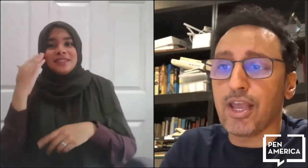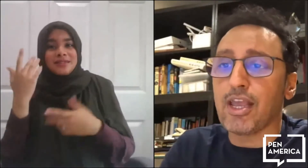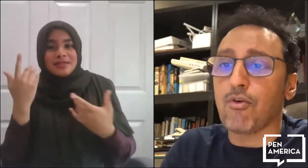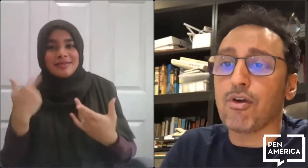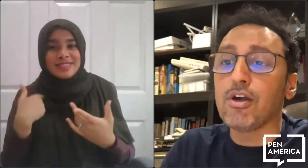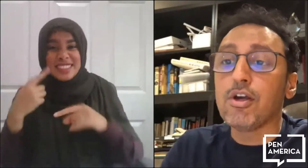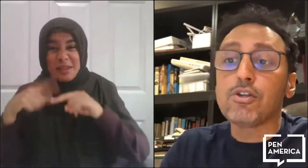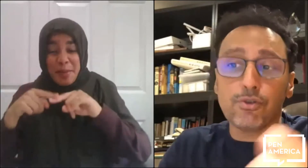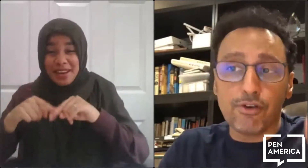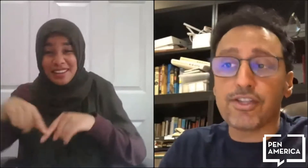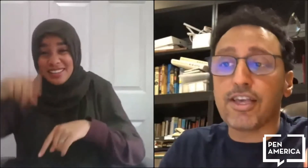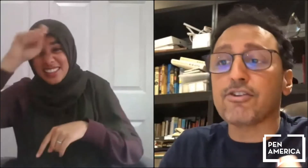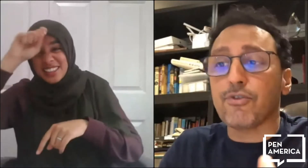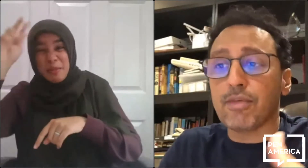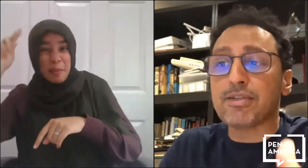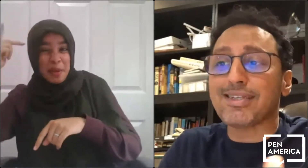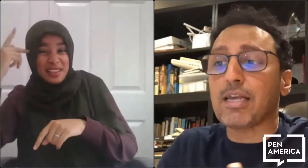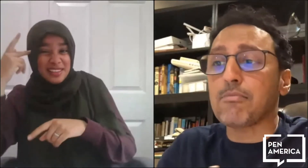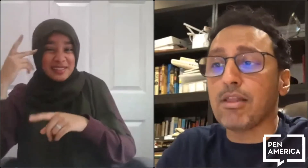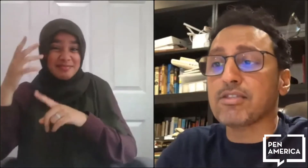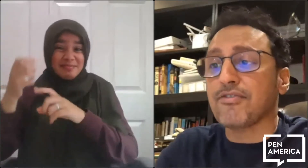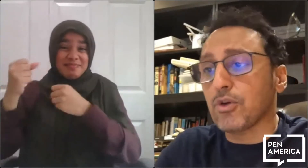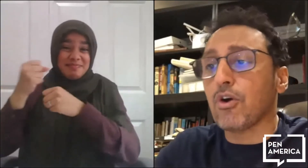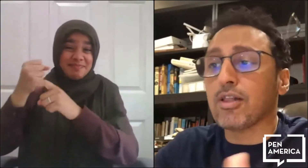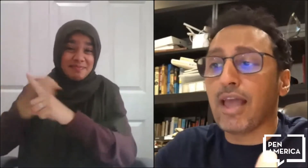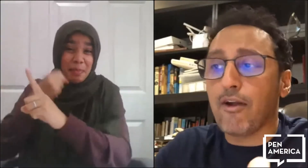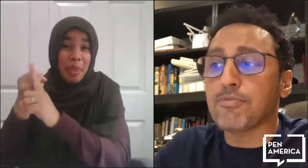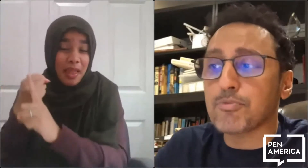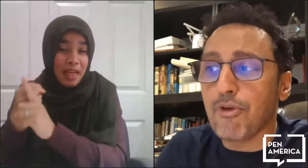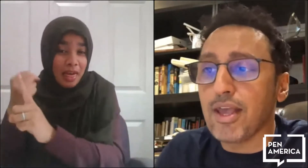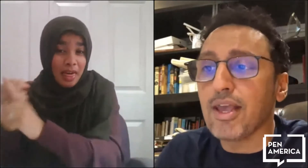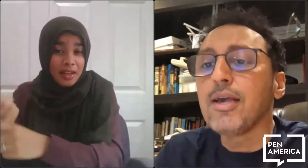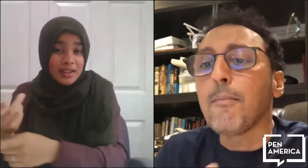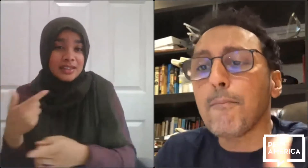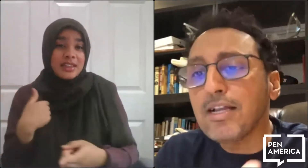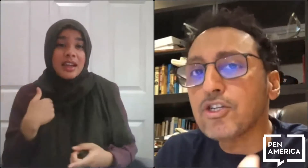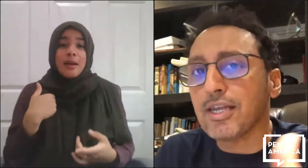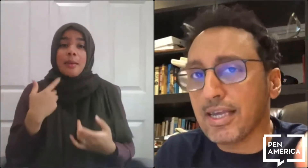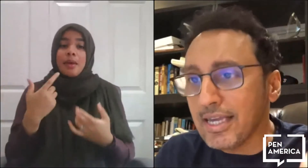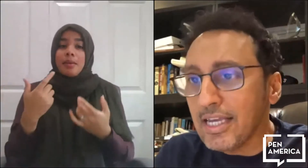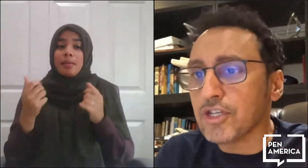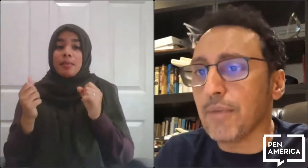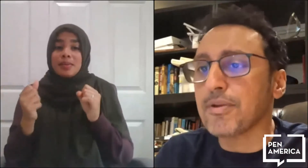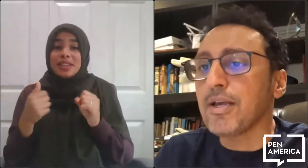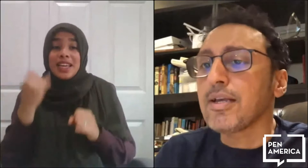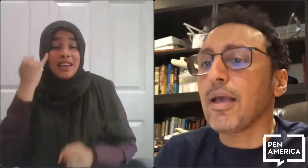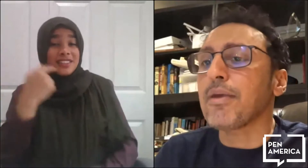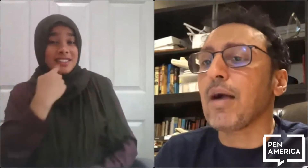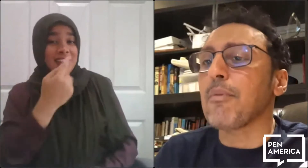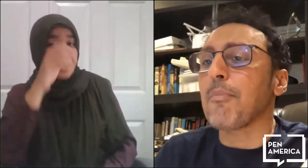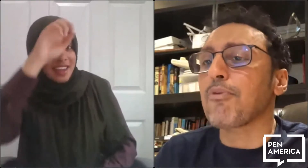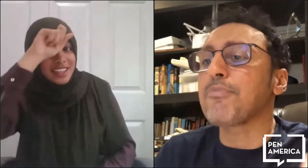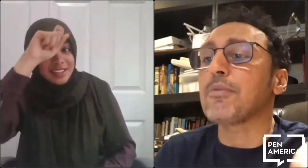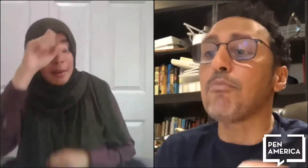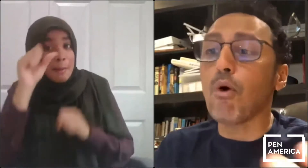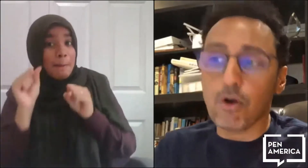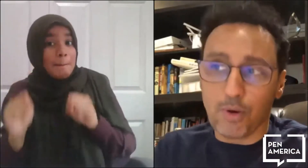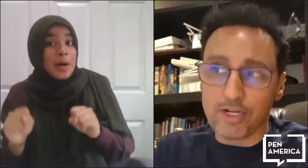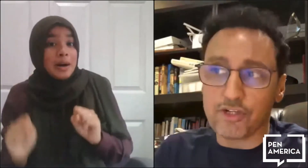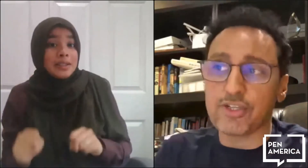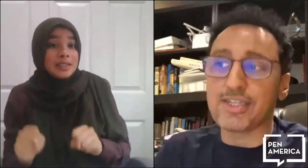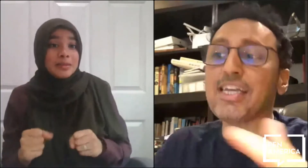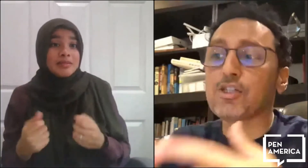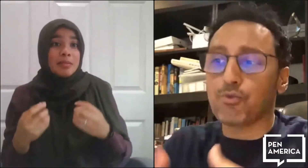Sharm el-Sheikh, or 2 years later during the misleading months of the so-called Arab Spring, mentioning Egypt can become a prompt to